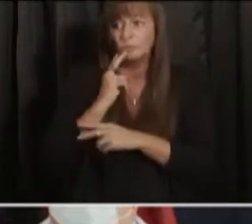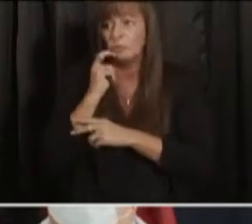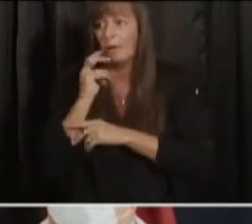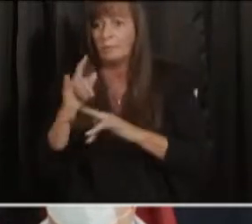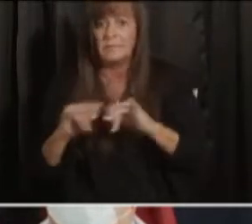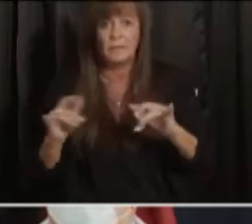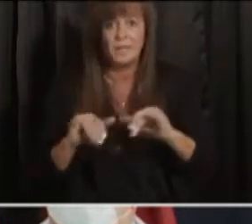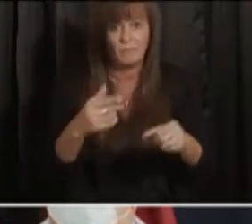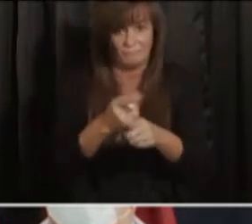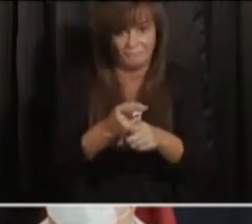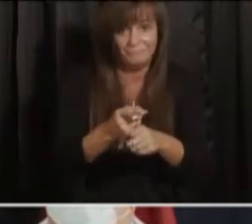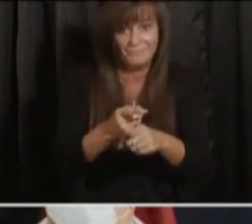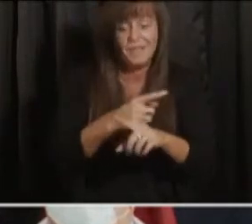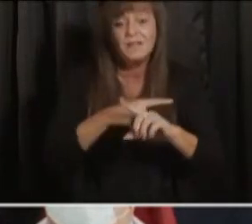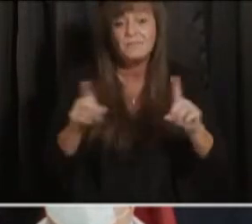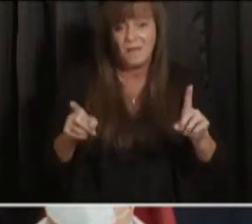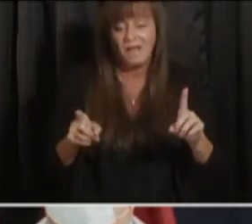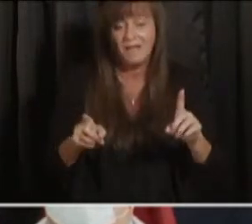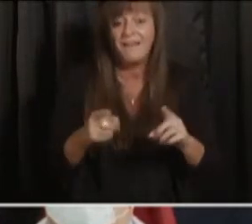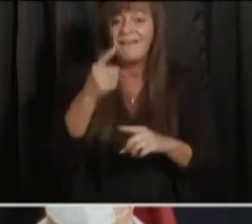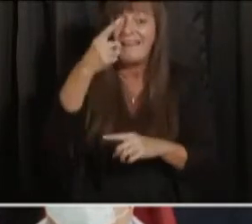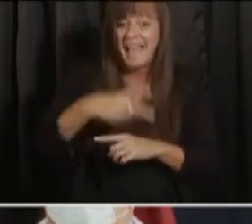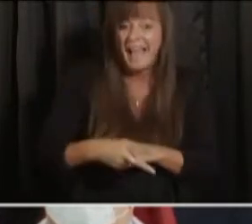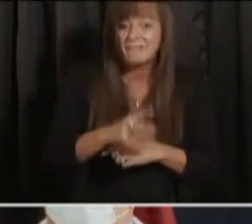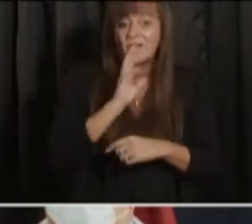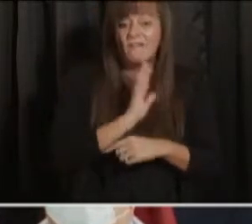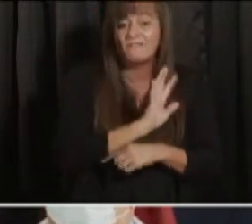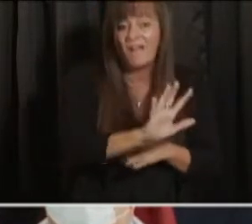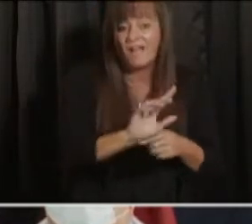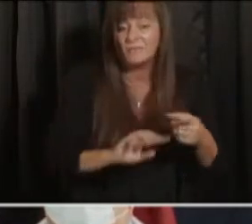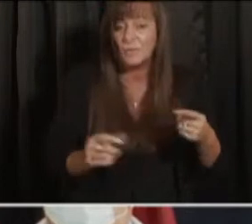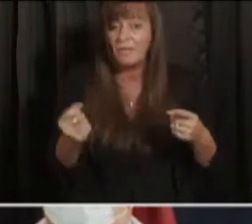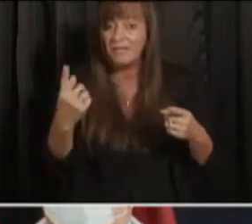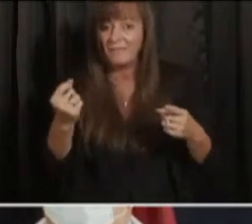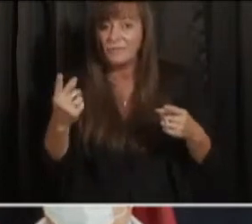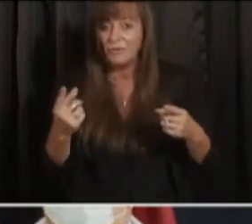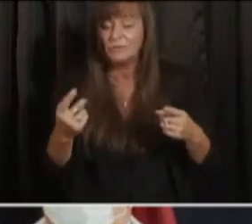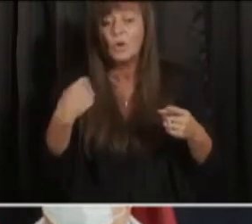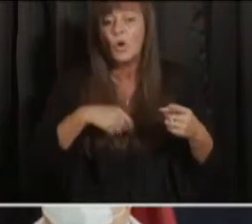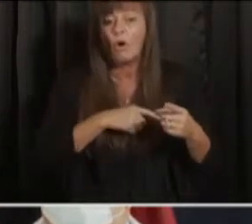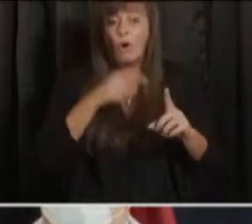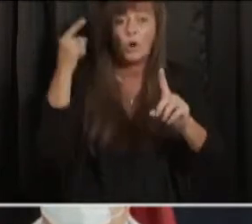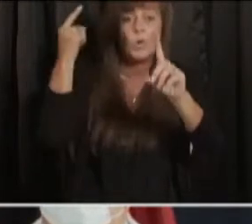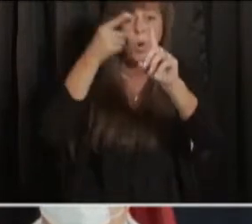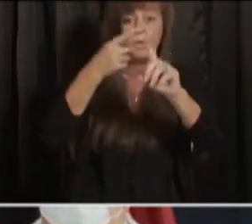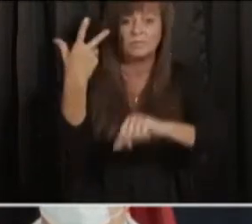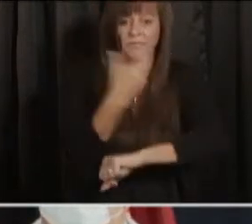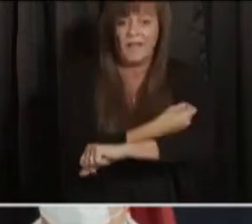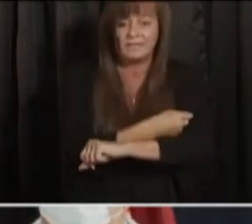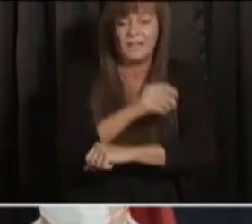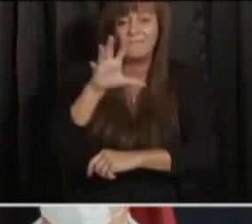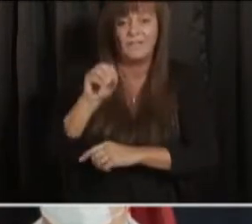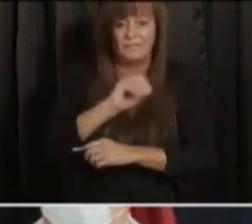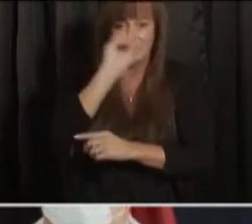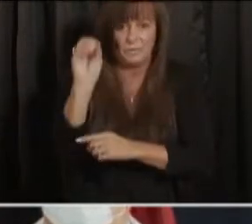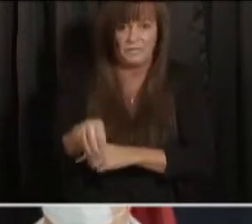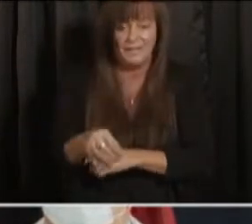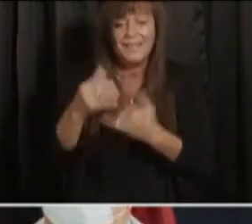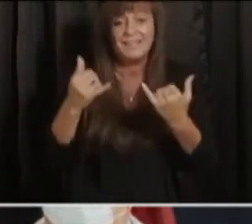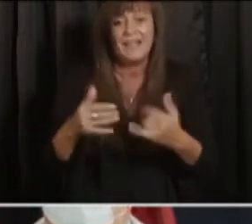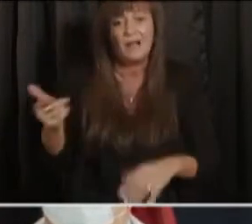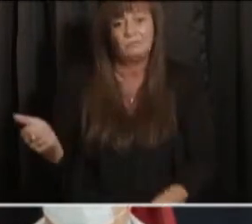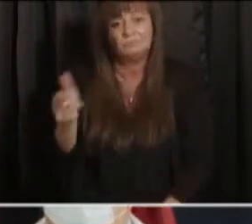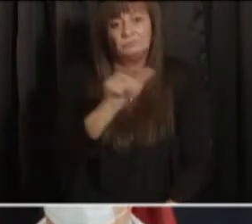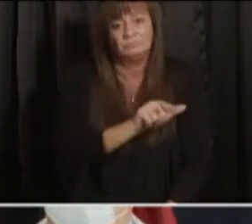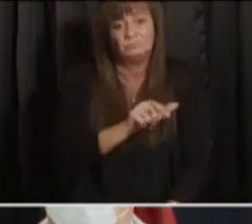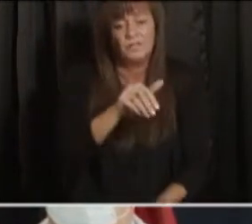vaccinating half of our 5 to 11-year-olds by the end of January of 2022. I'd like to turn it over to Colorado's Chief Medical